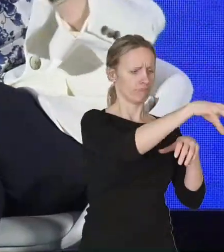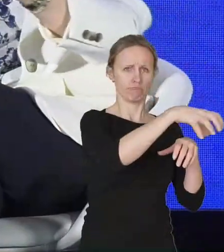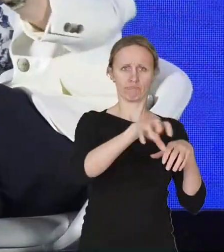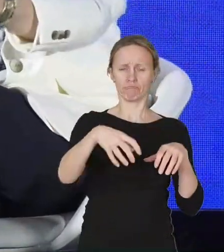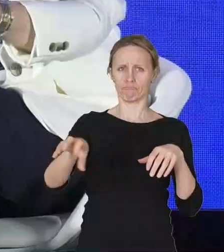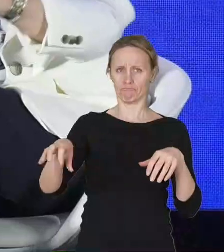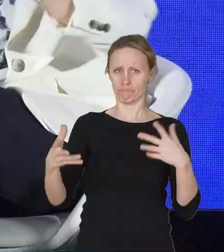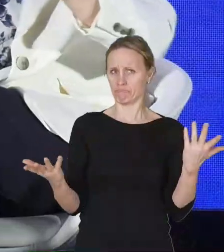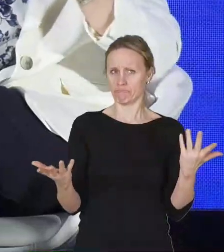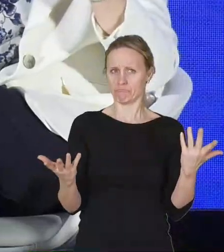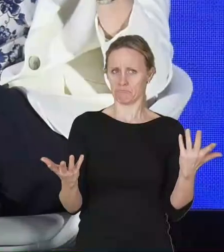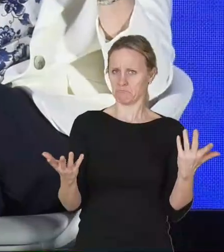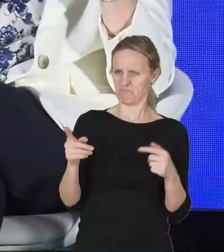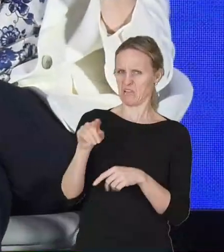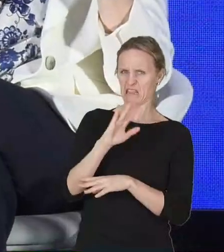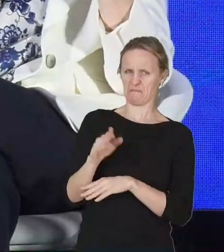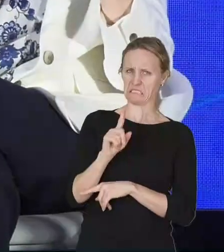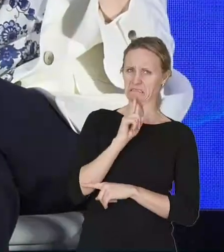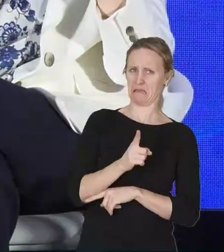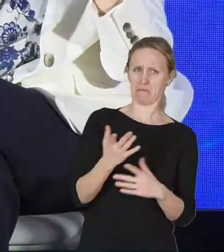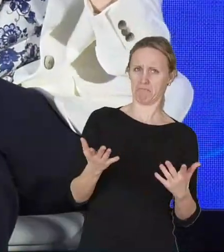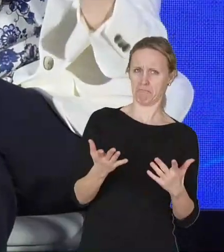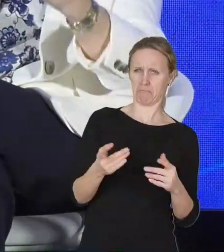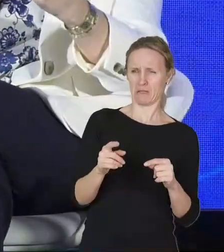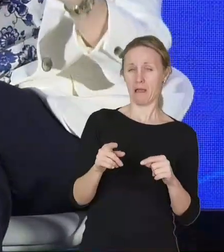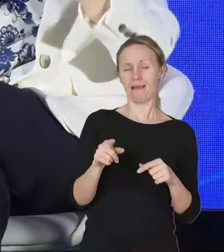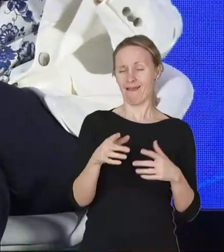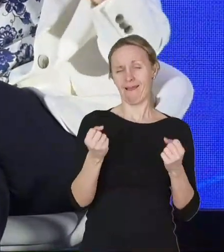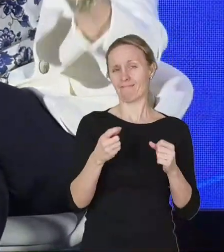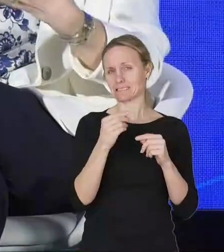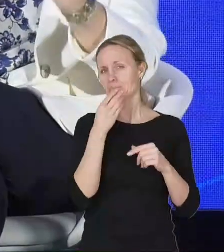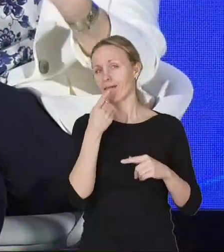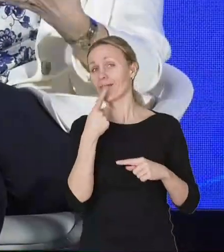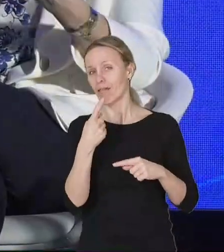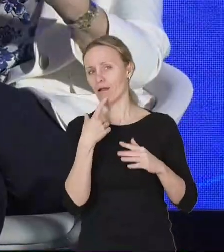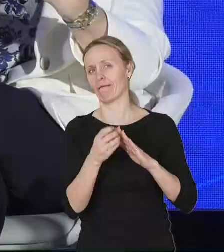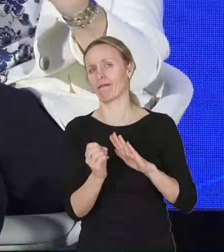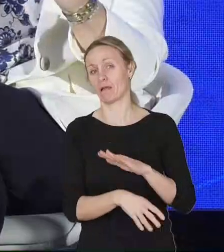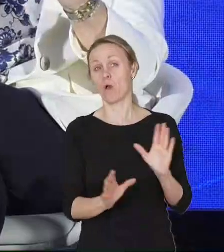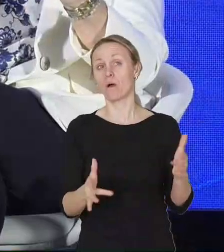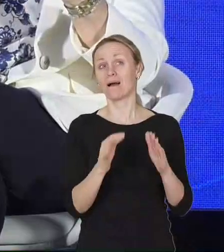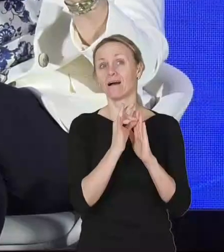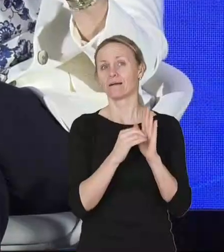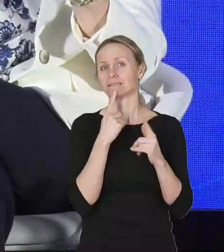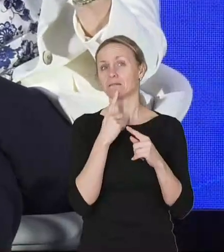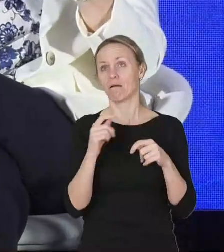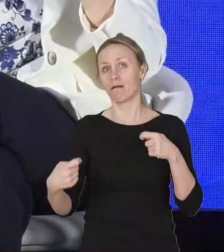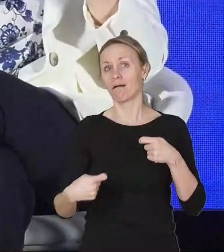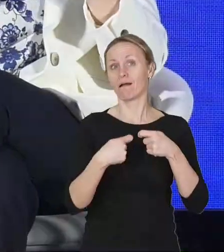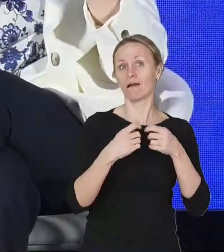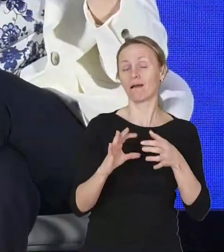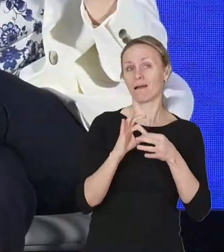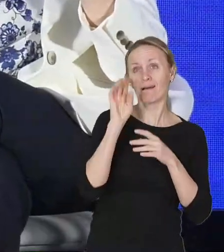touches more on the political science than innovation policy. But we have seen, after years of implementing these programs,